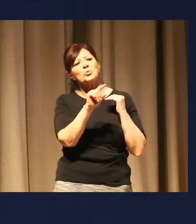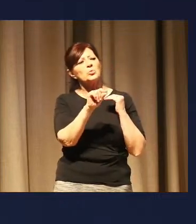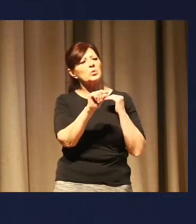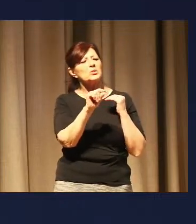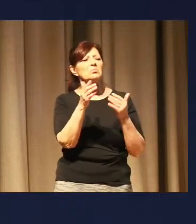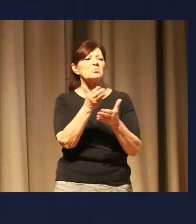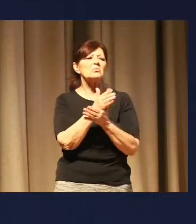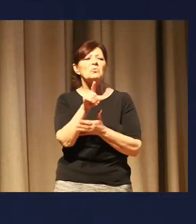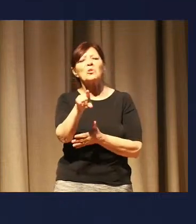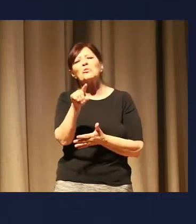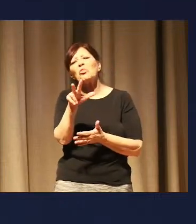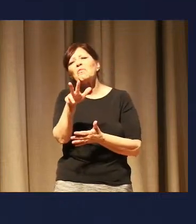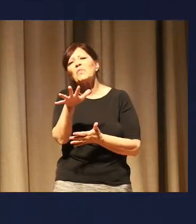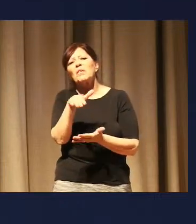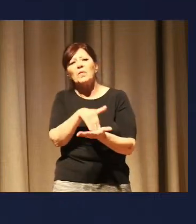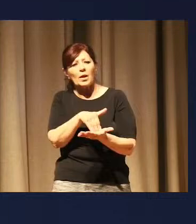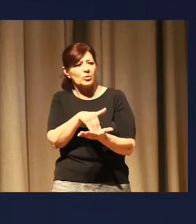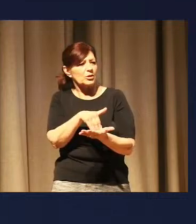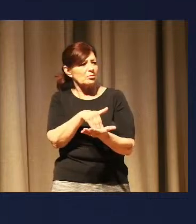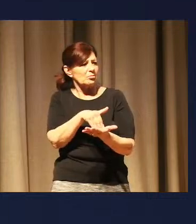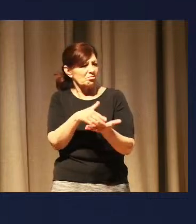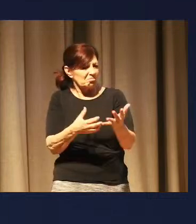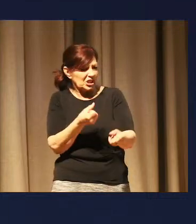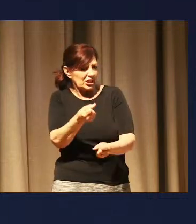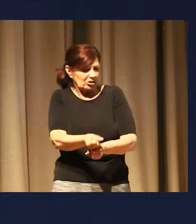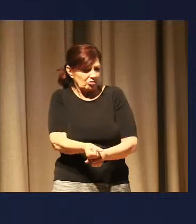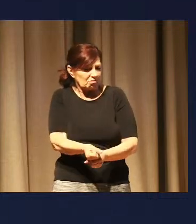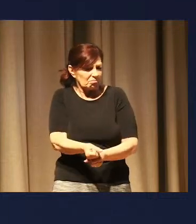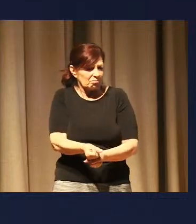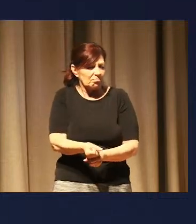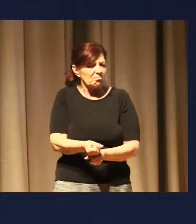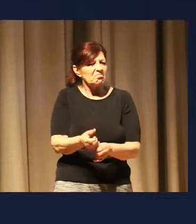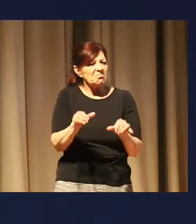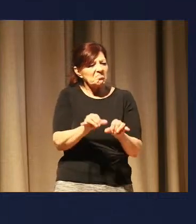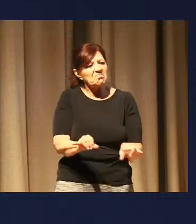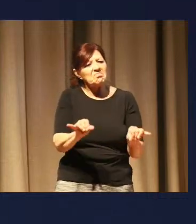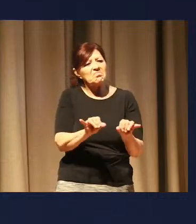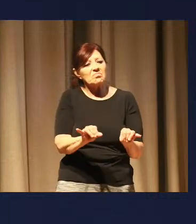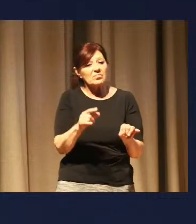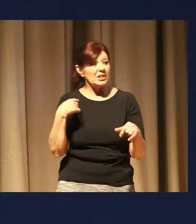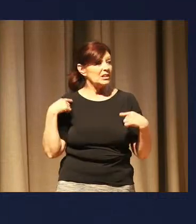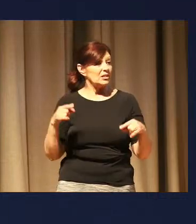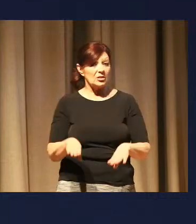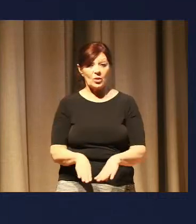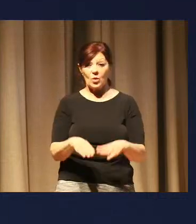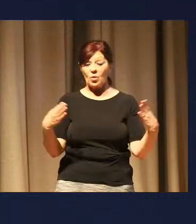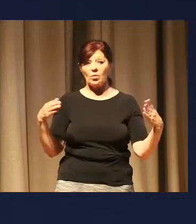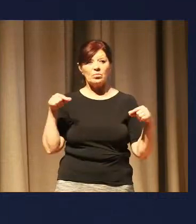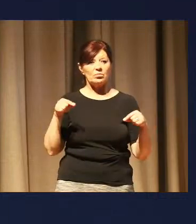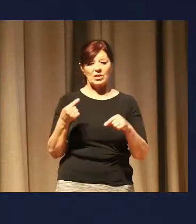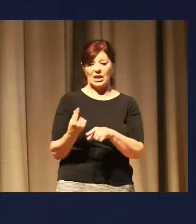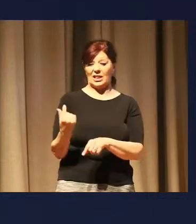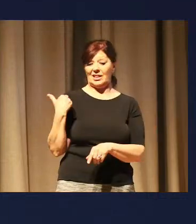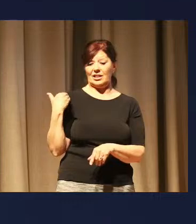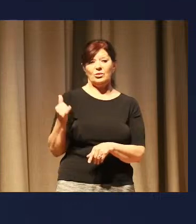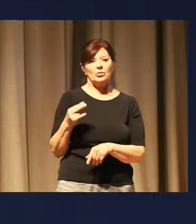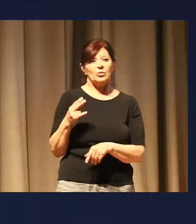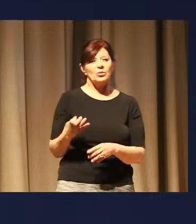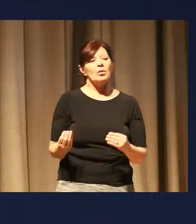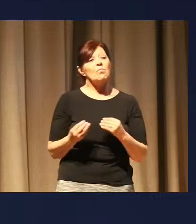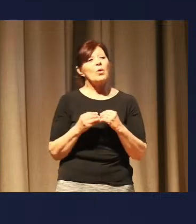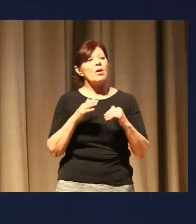to 135,000 visitors a year. Since the opening of the Buffalo AKG last June, more